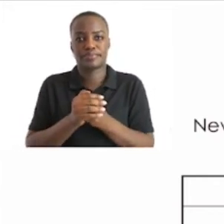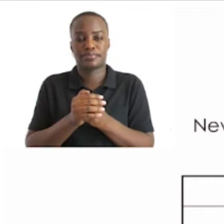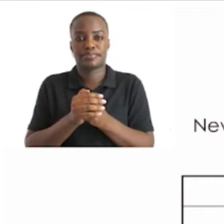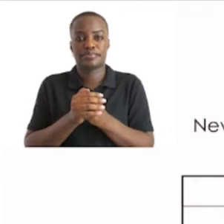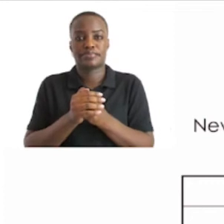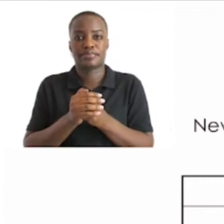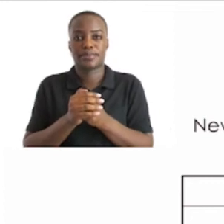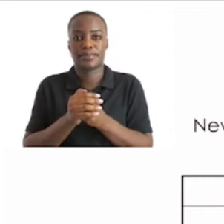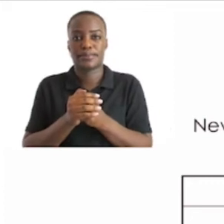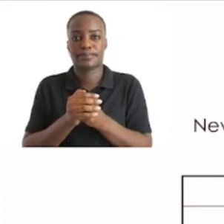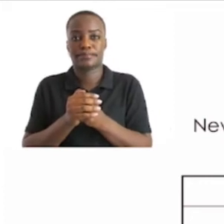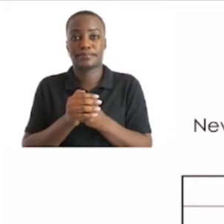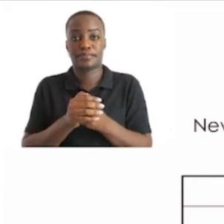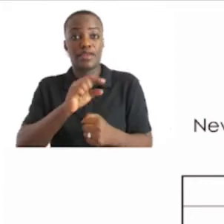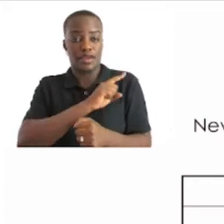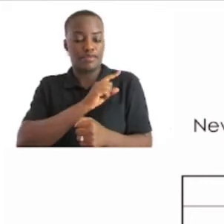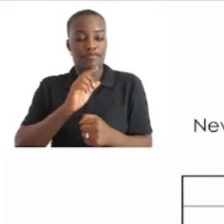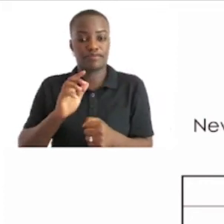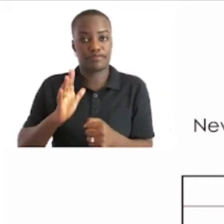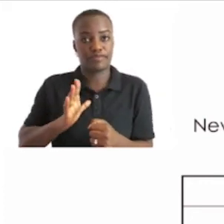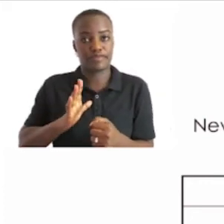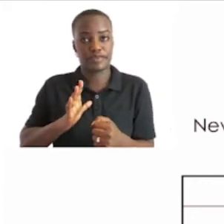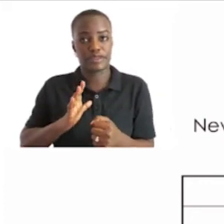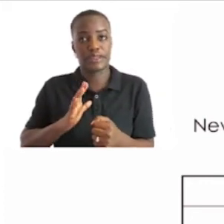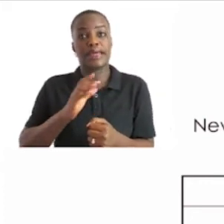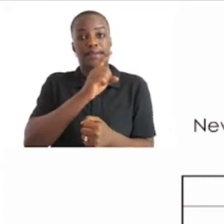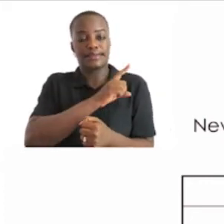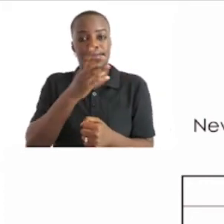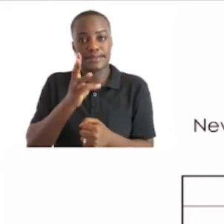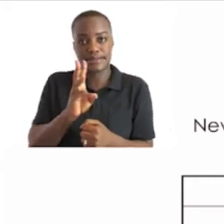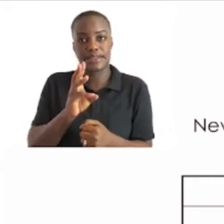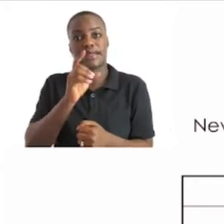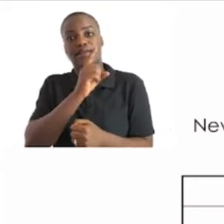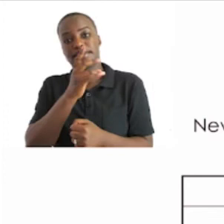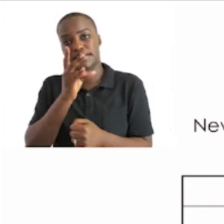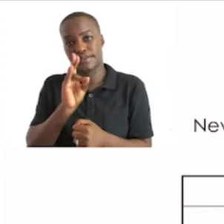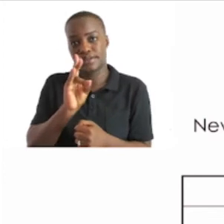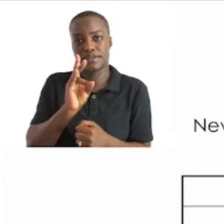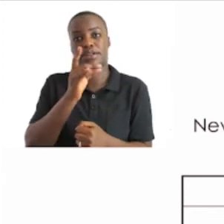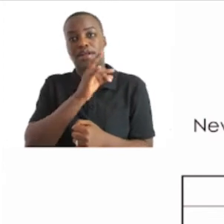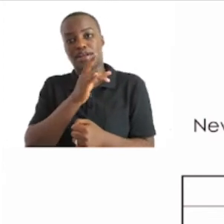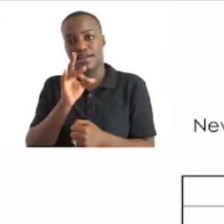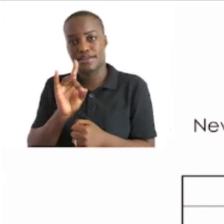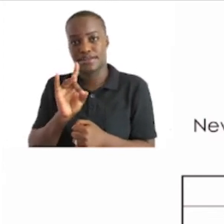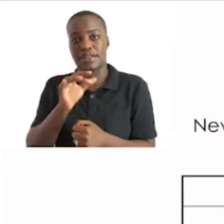on. So we have 15, 16, 17,